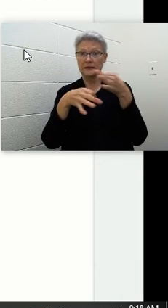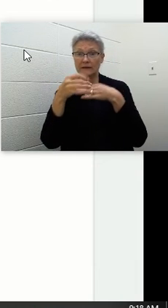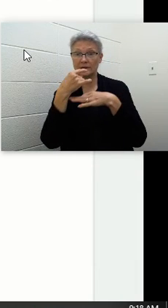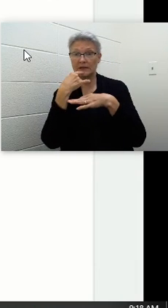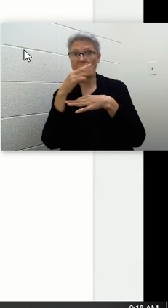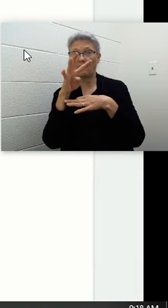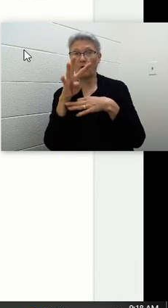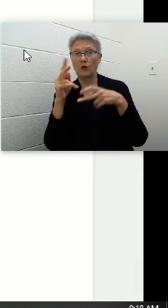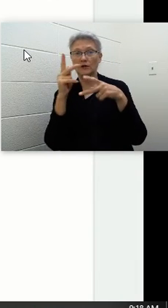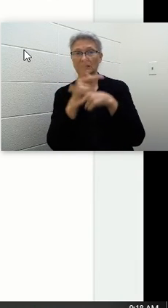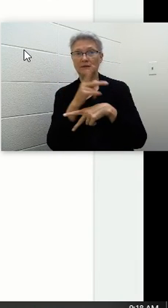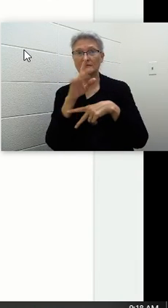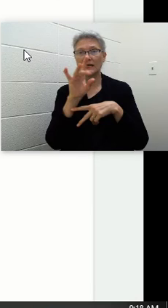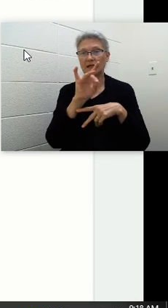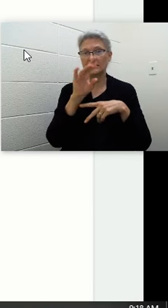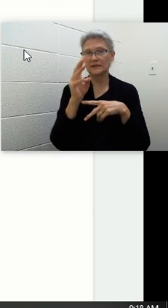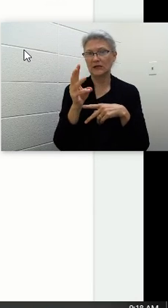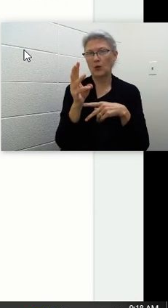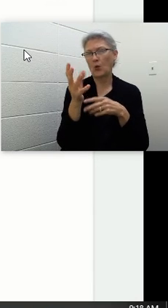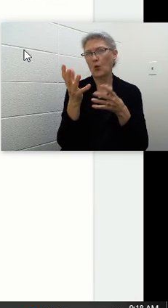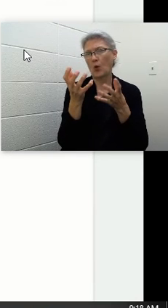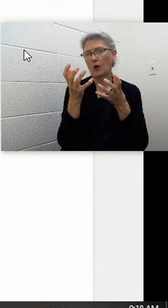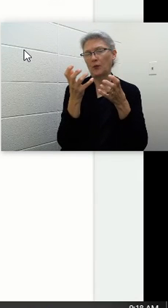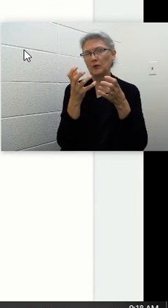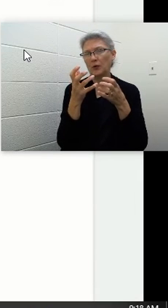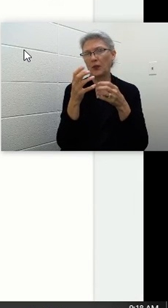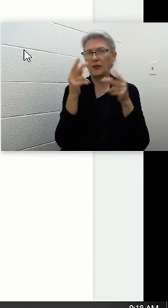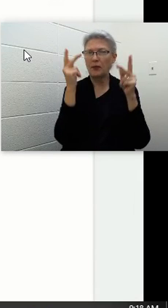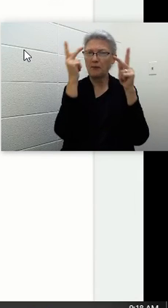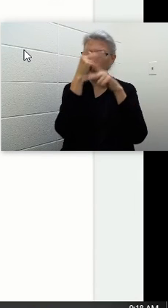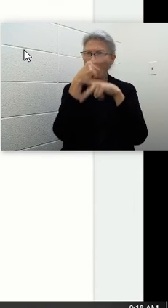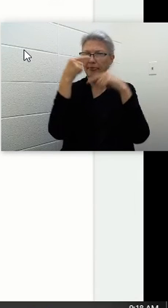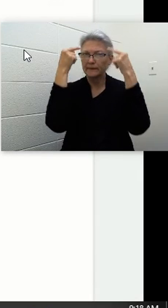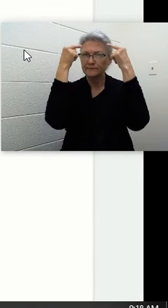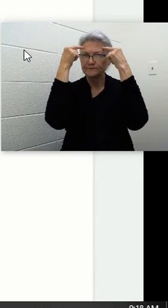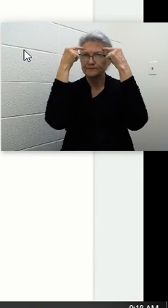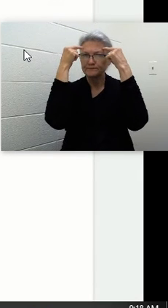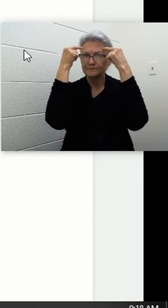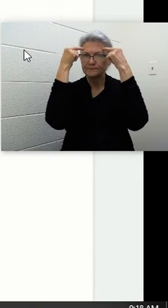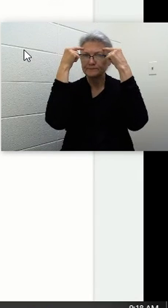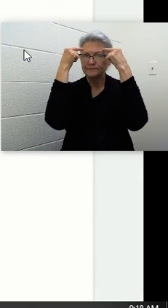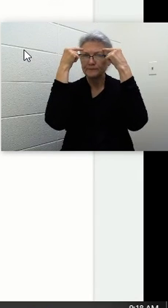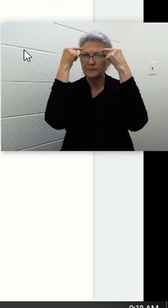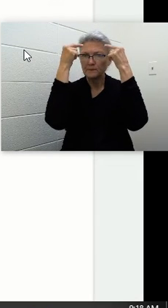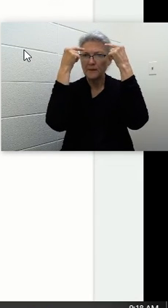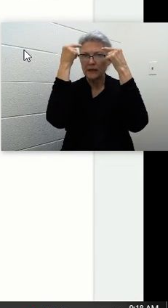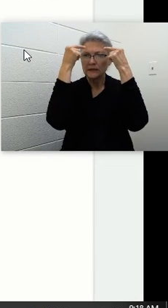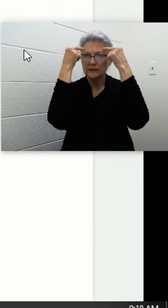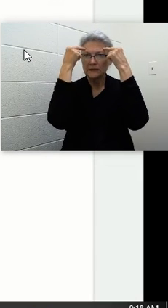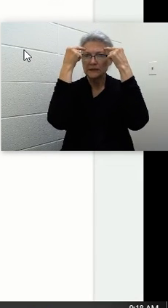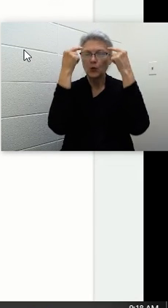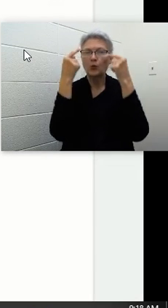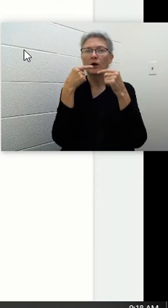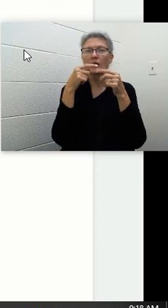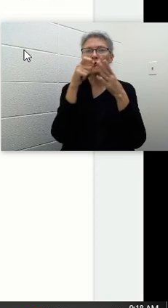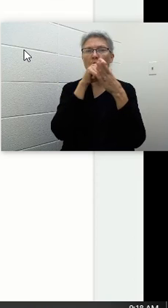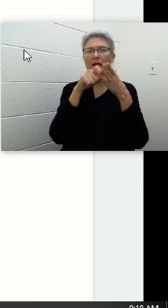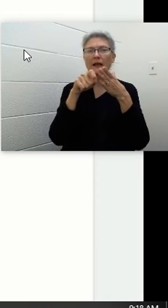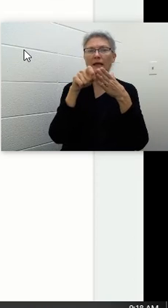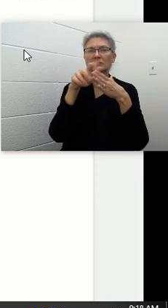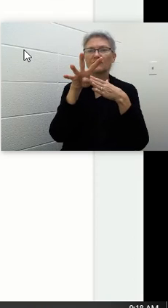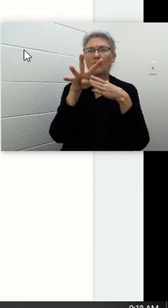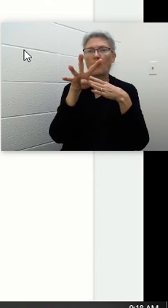4 times 86, we want to be able to do this math in our brains. So mental math. We're going to rewrite it